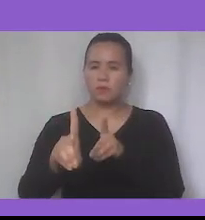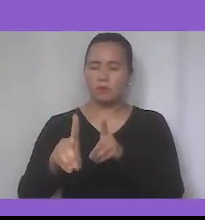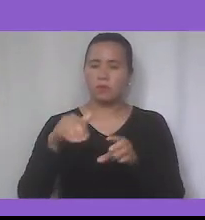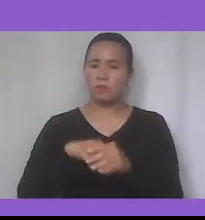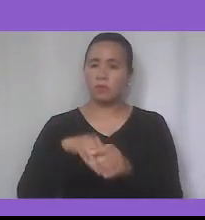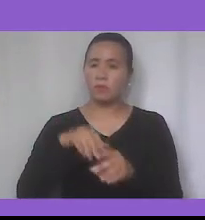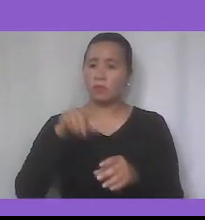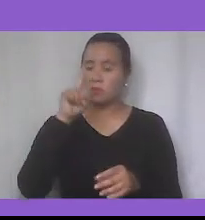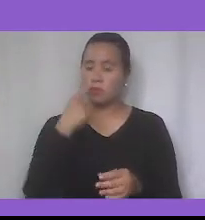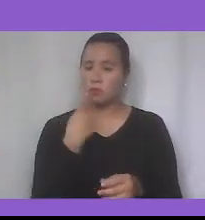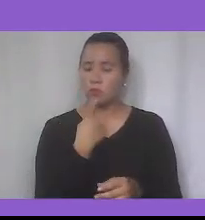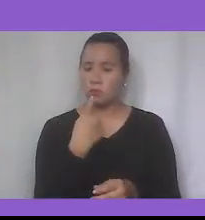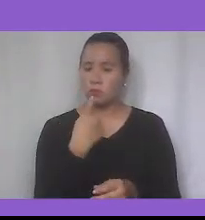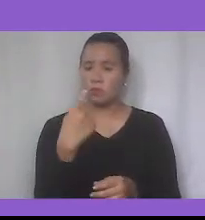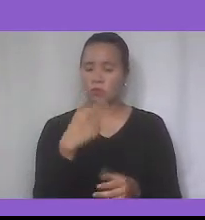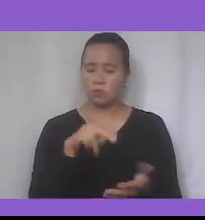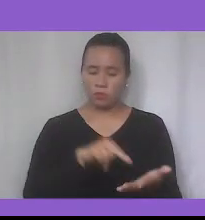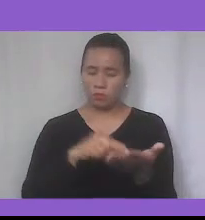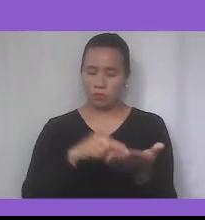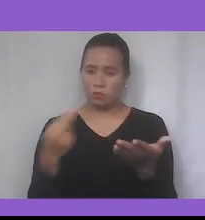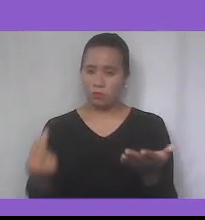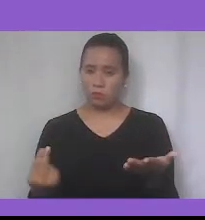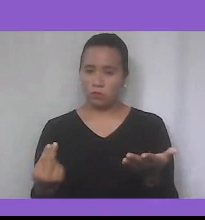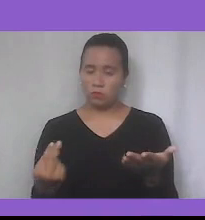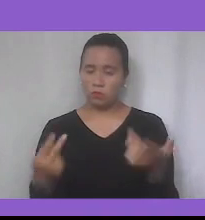So we can also use dictate in